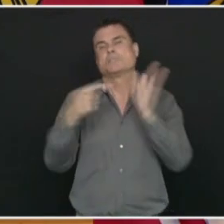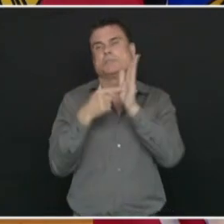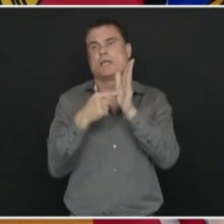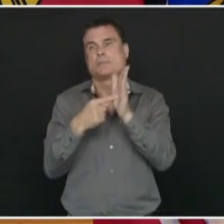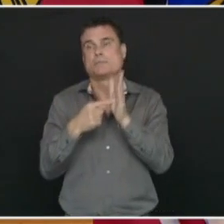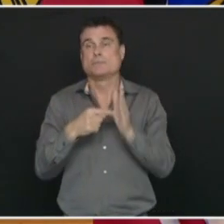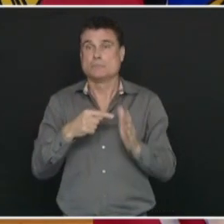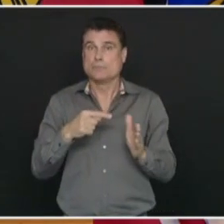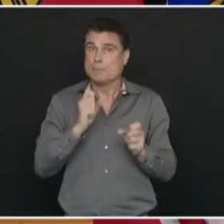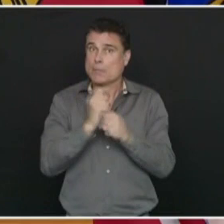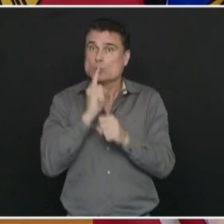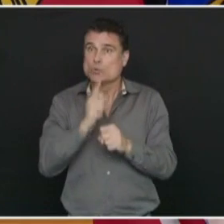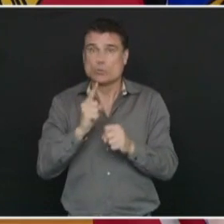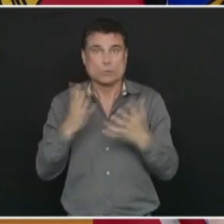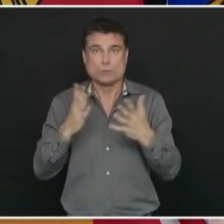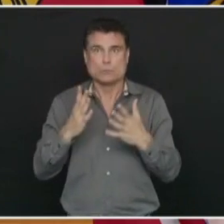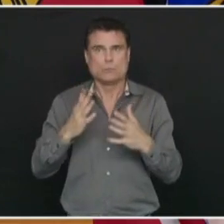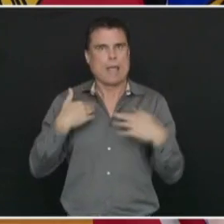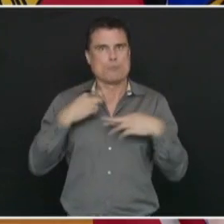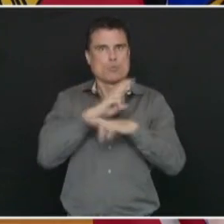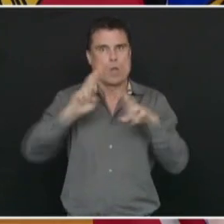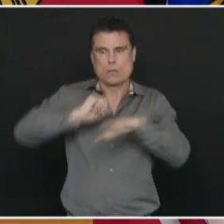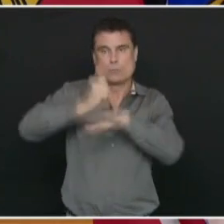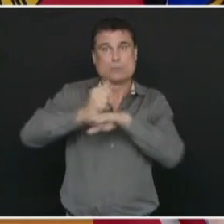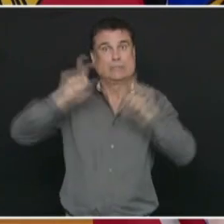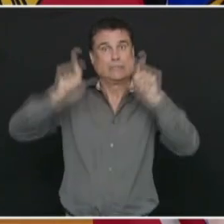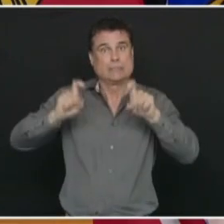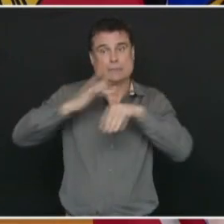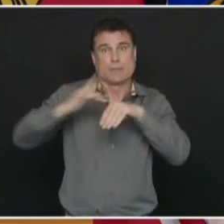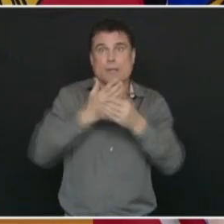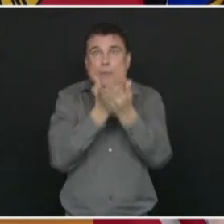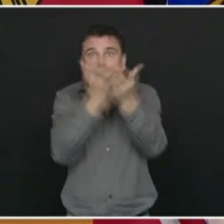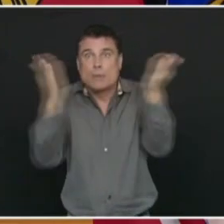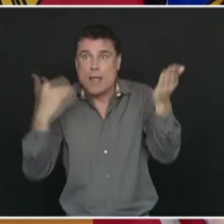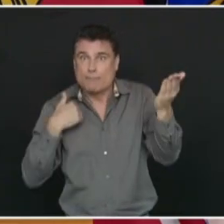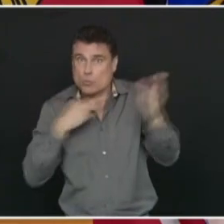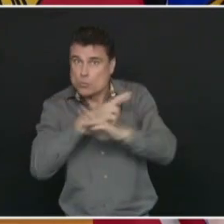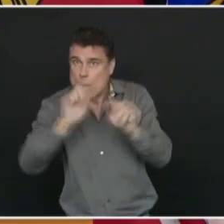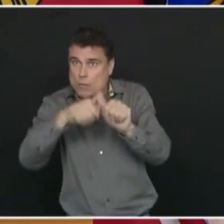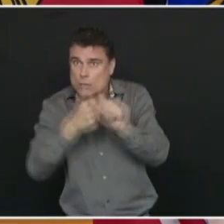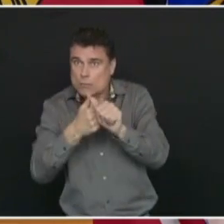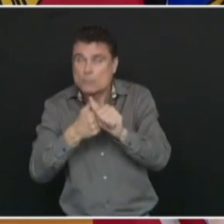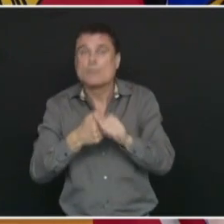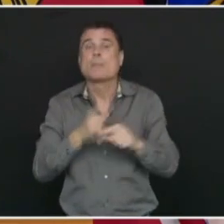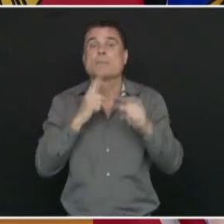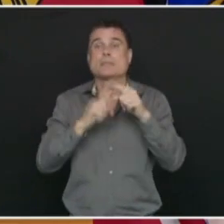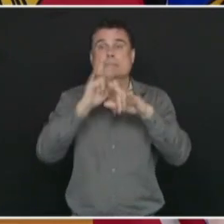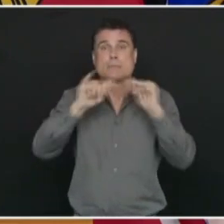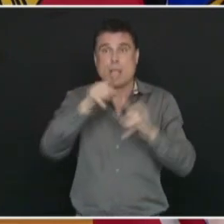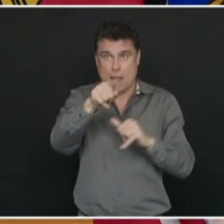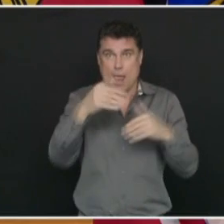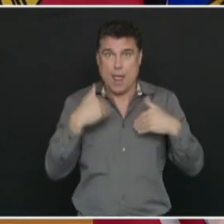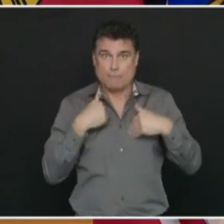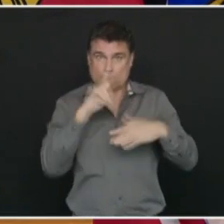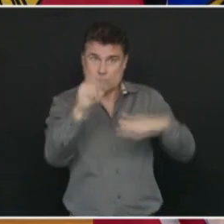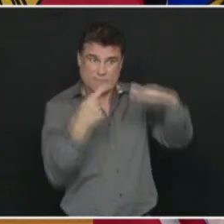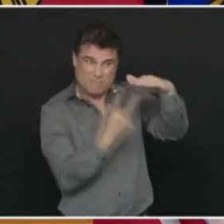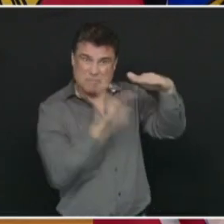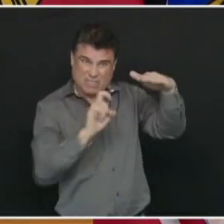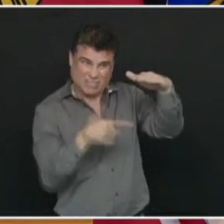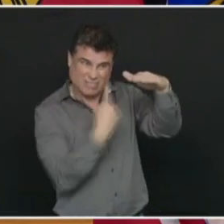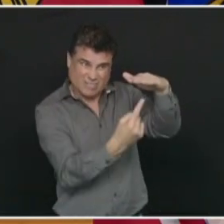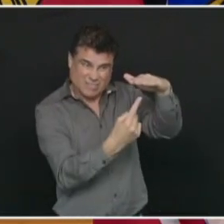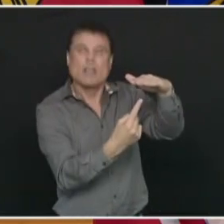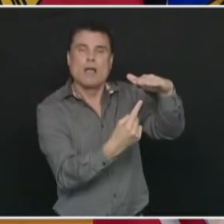speak a little to the situation at Mission. Namely, how does it compare to outbreaks you've been tracking